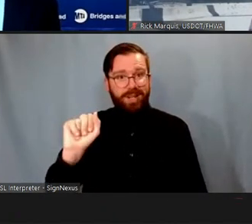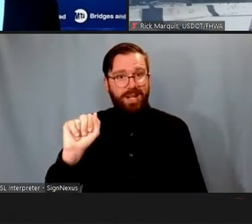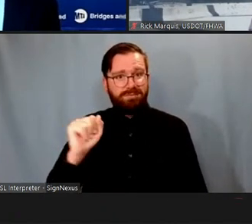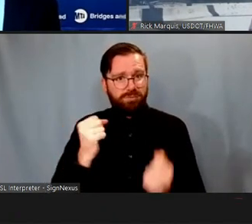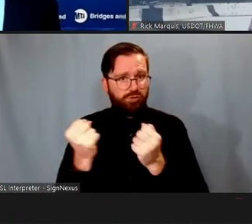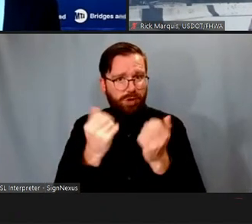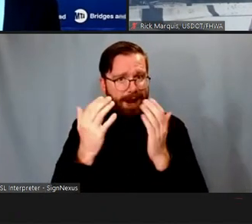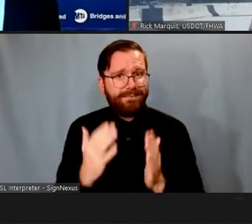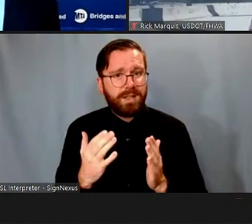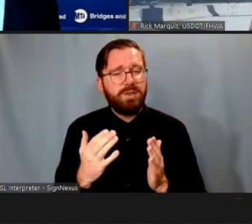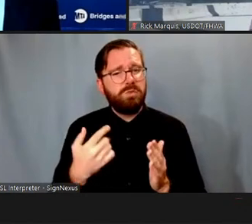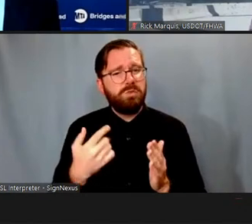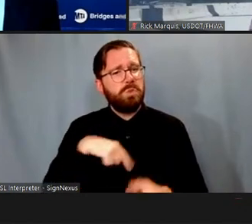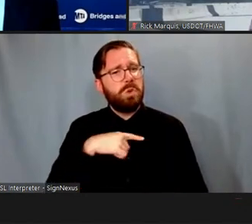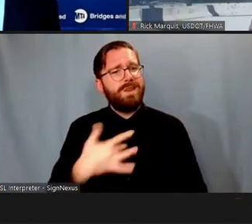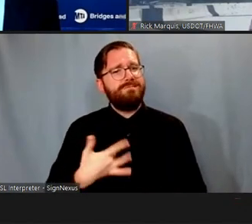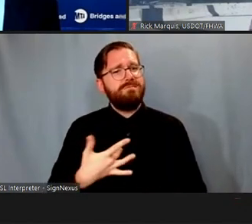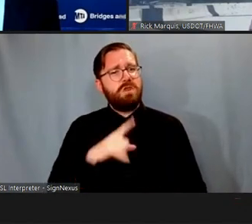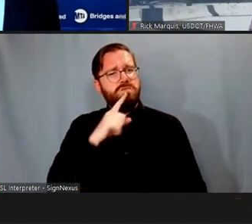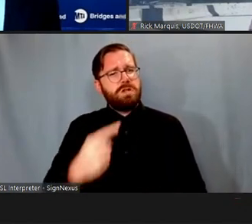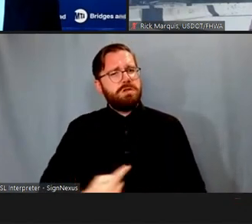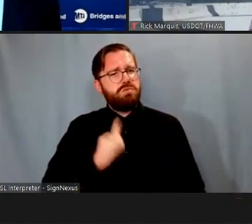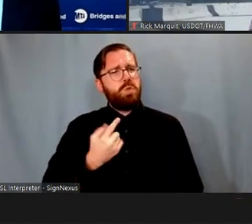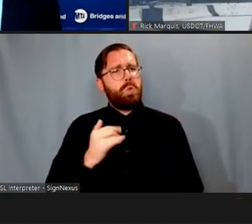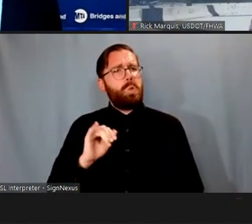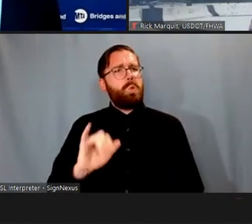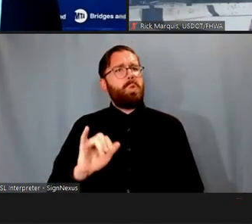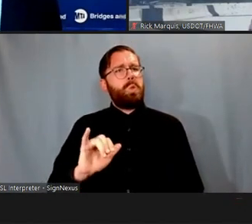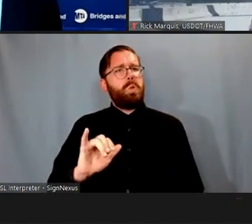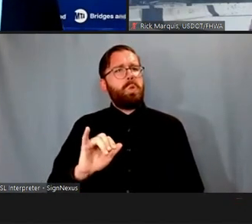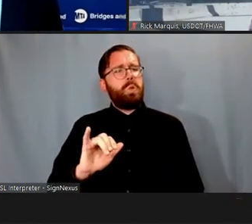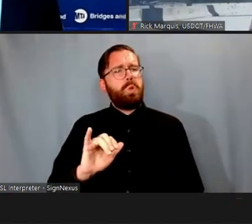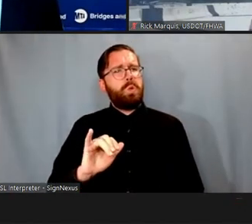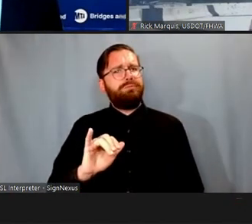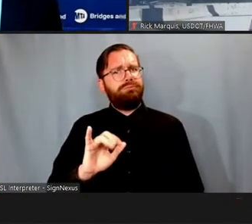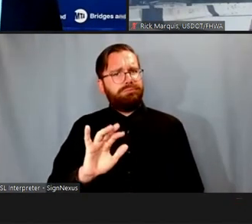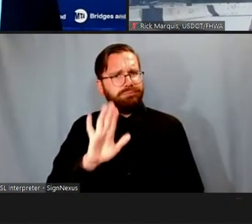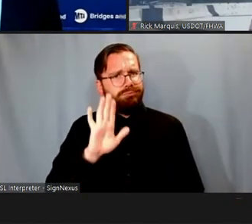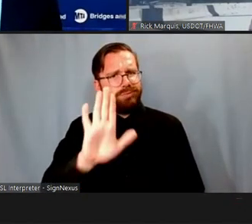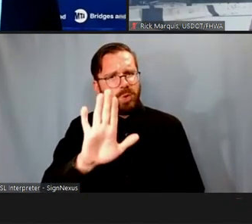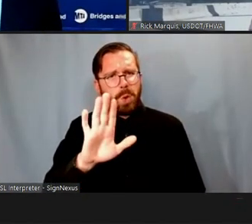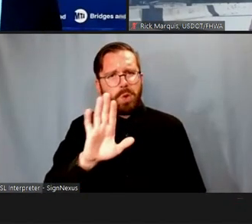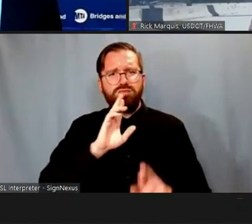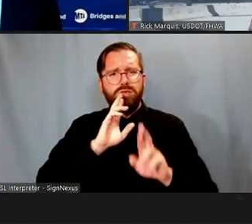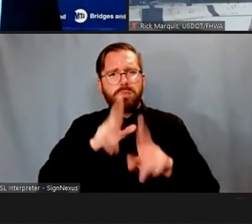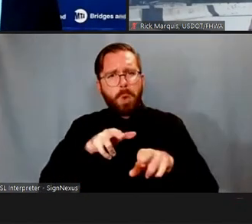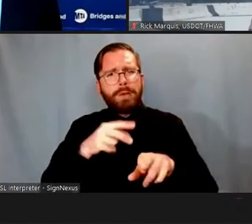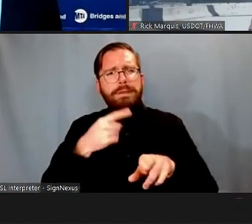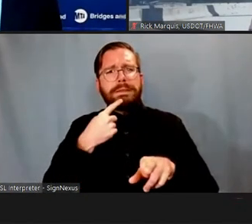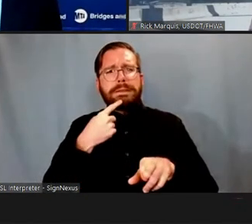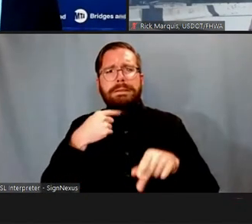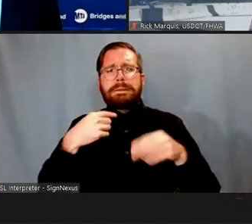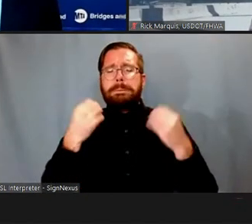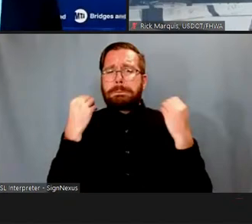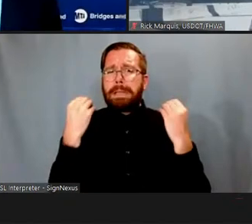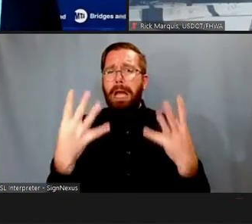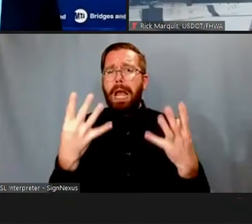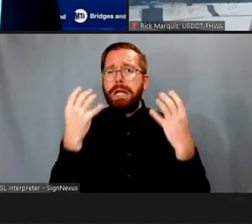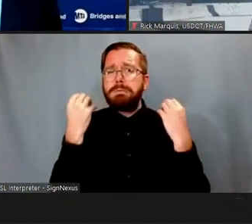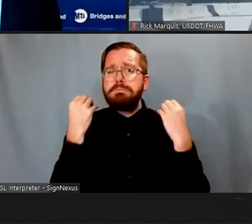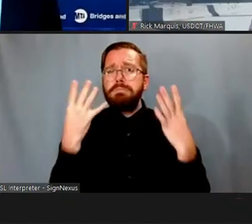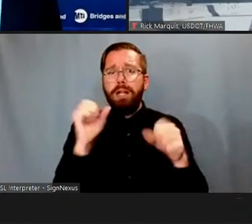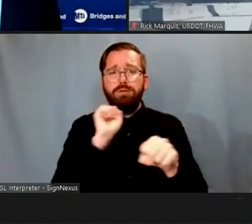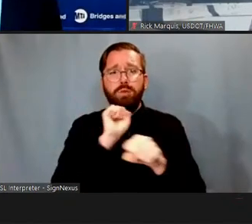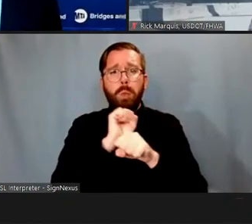the fact that your own report says there are going to be massive job losses for this workforce